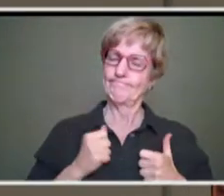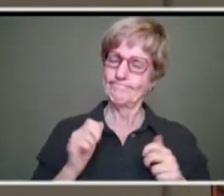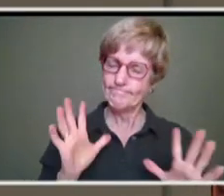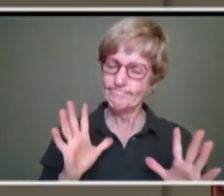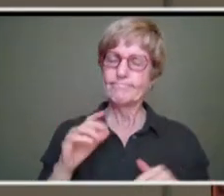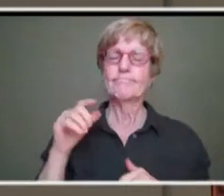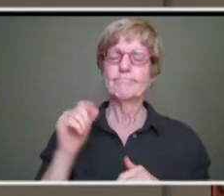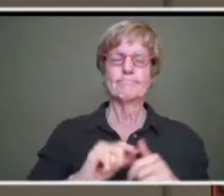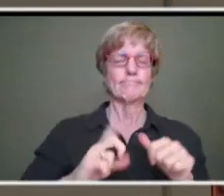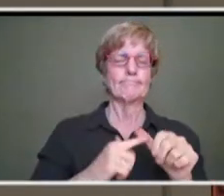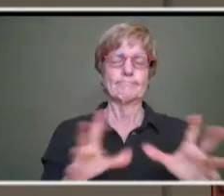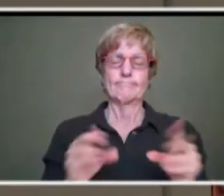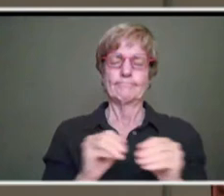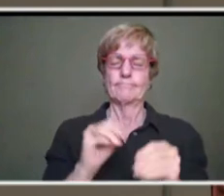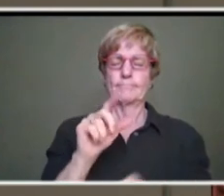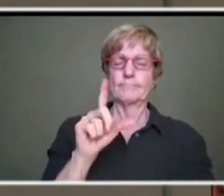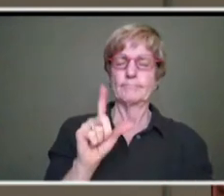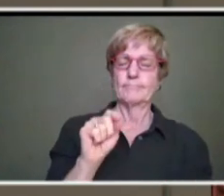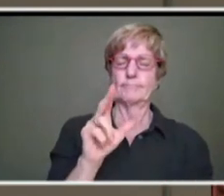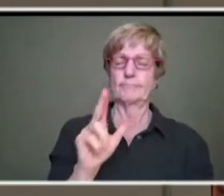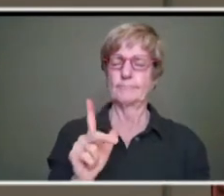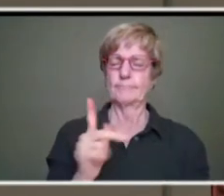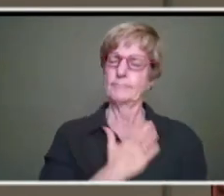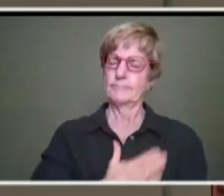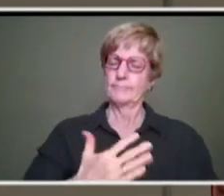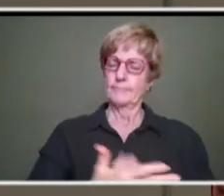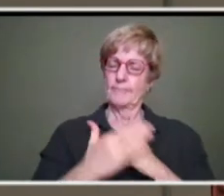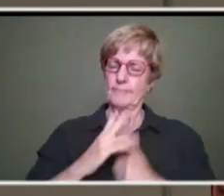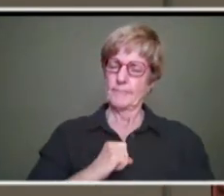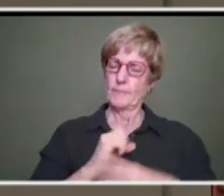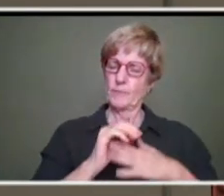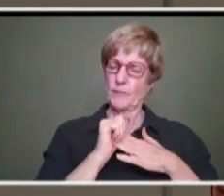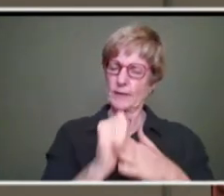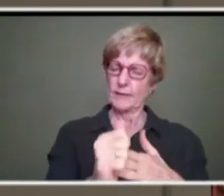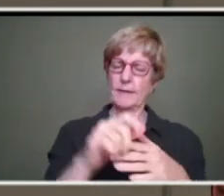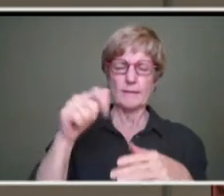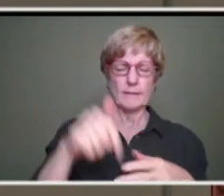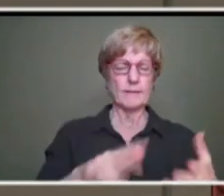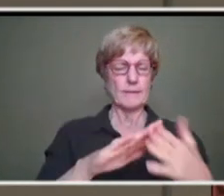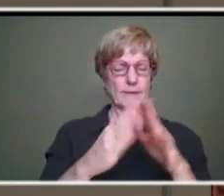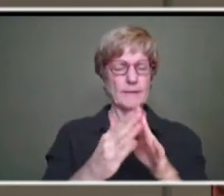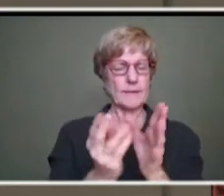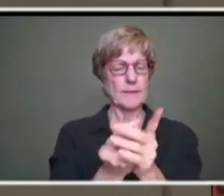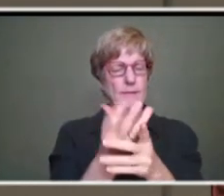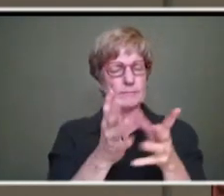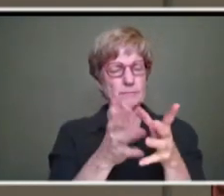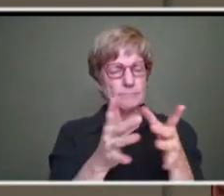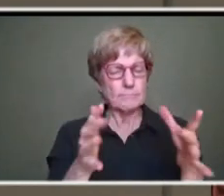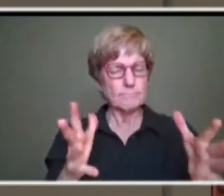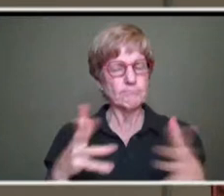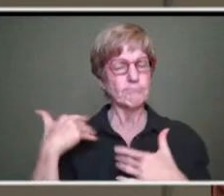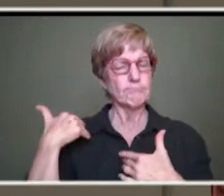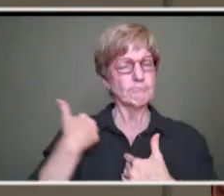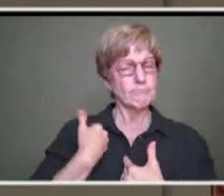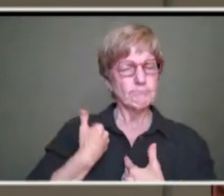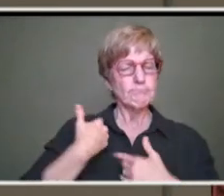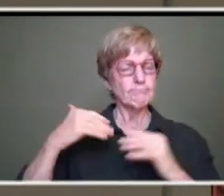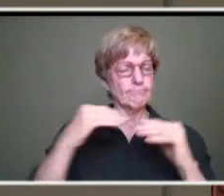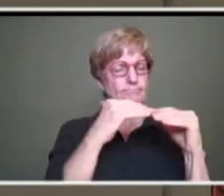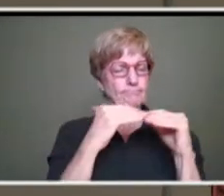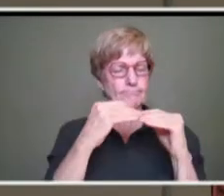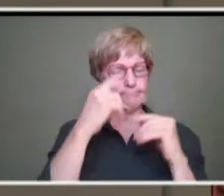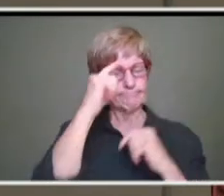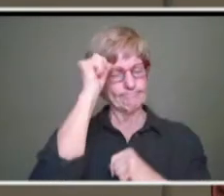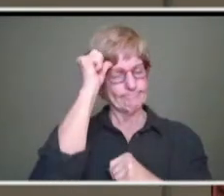zoning meeting of 2023 please help us to lead and grow this city responsibly and equitably keeping in mind